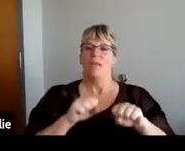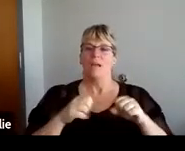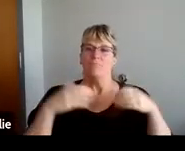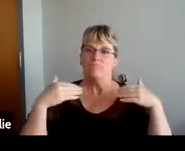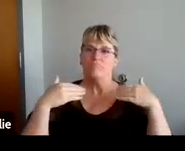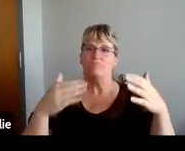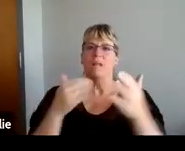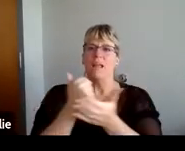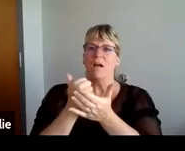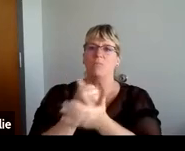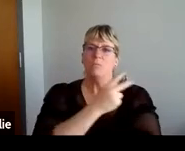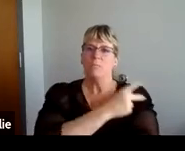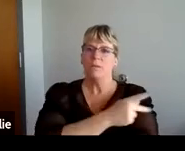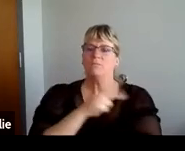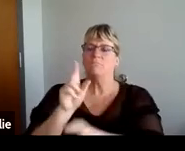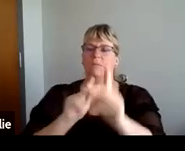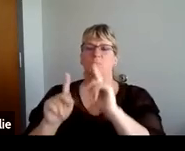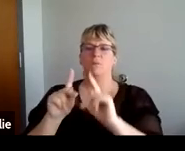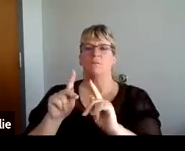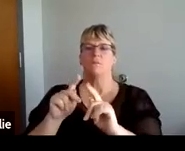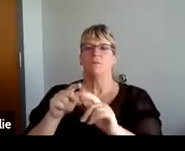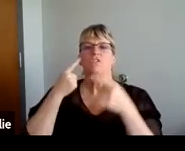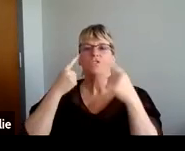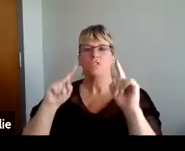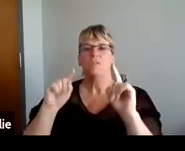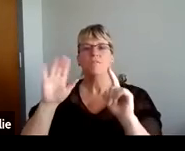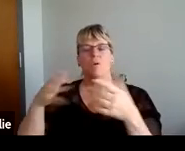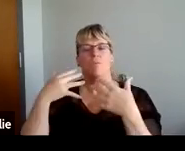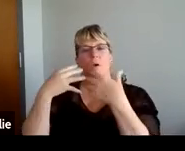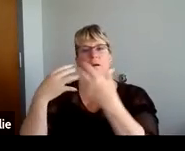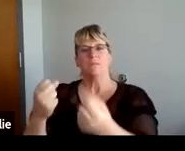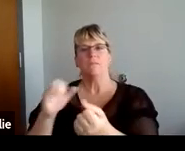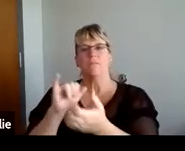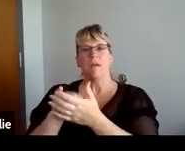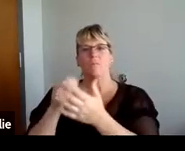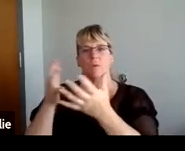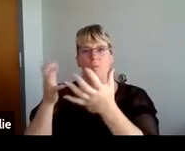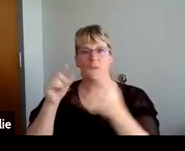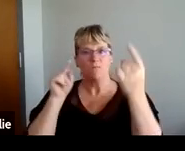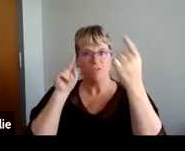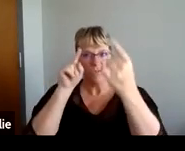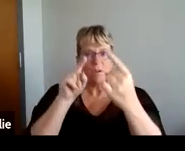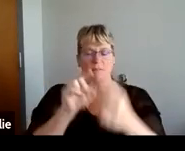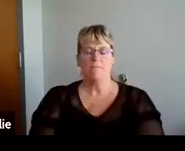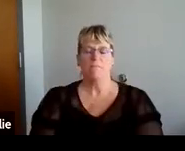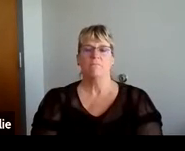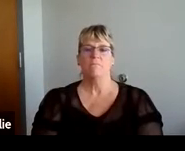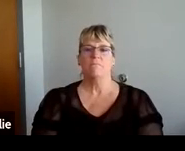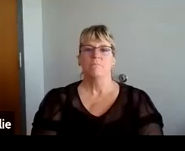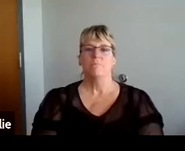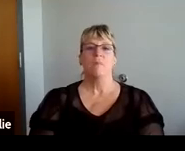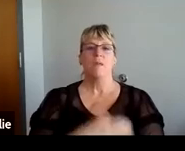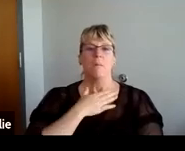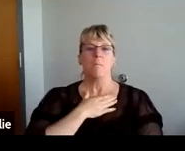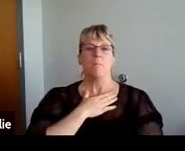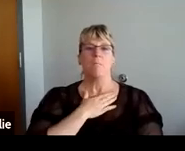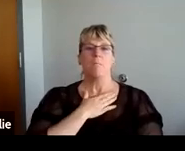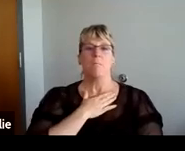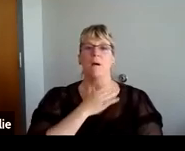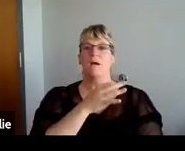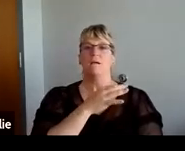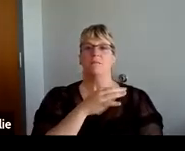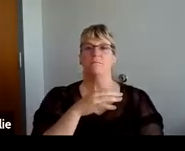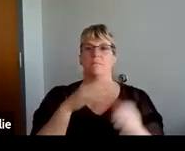help our patients achieve the wellness that we all so strive for. Here's my faculty contact